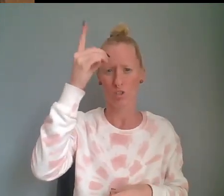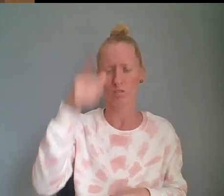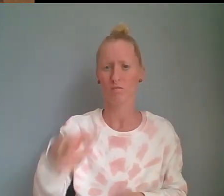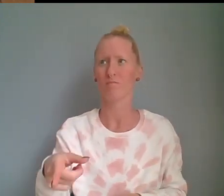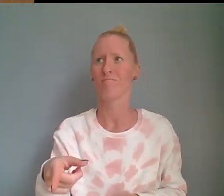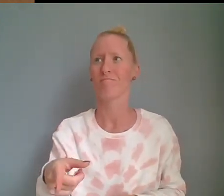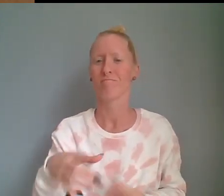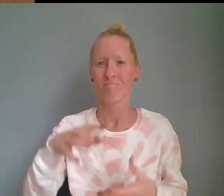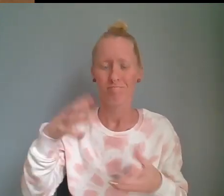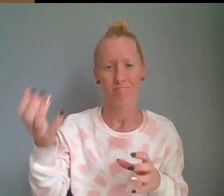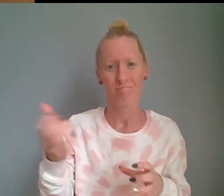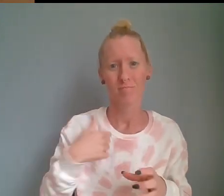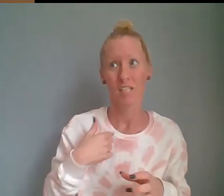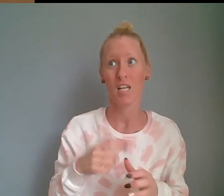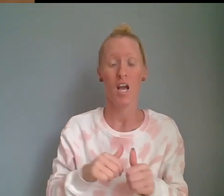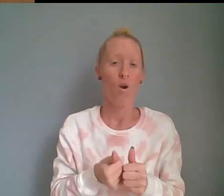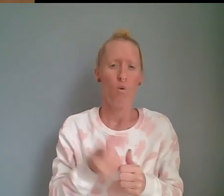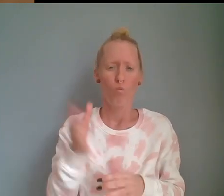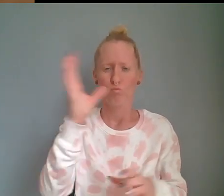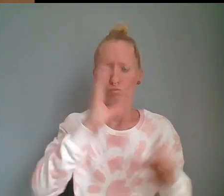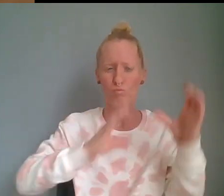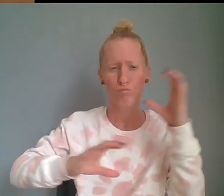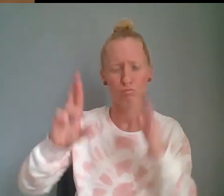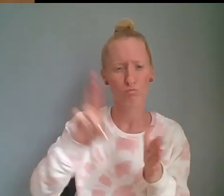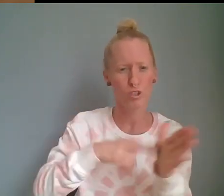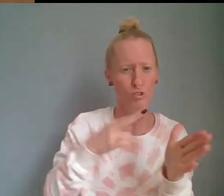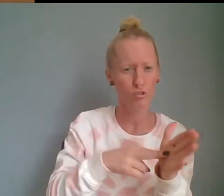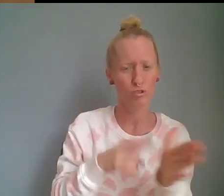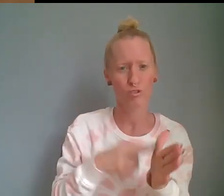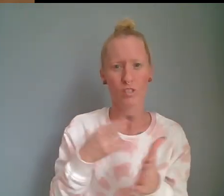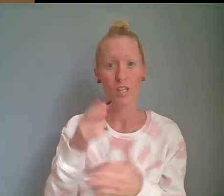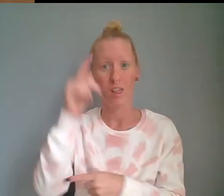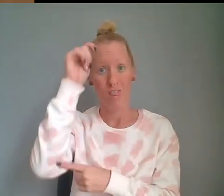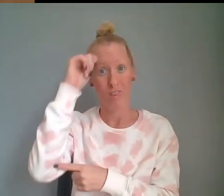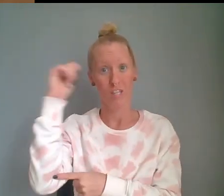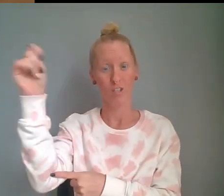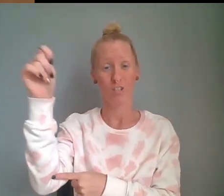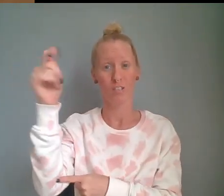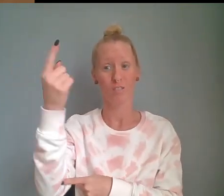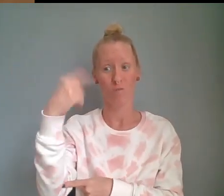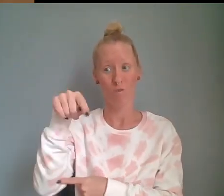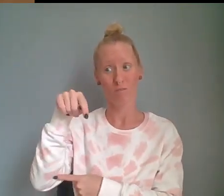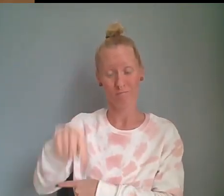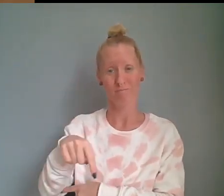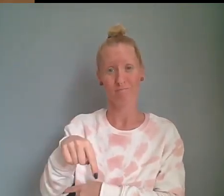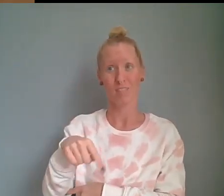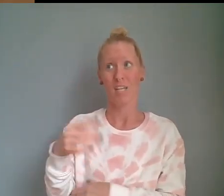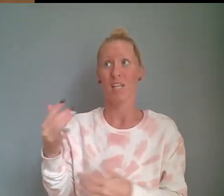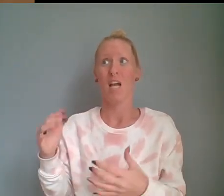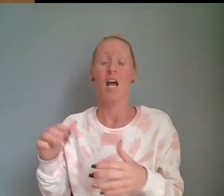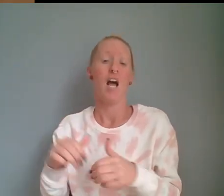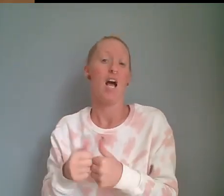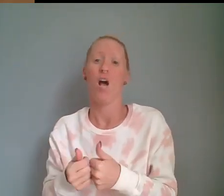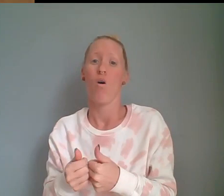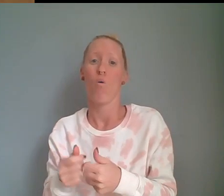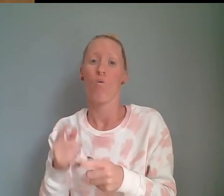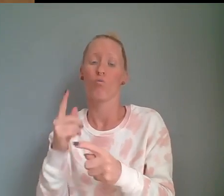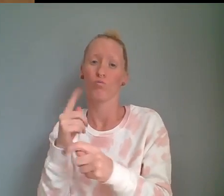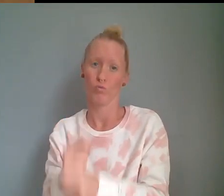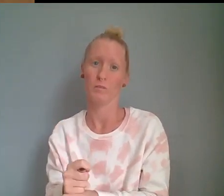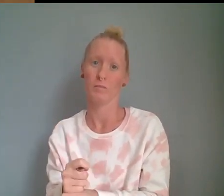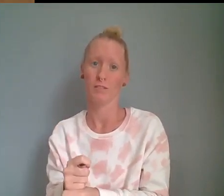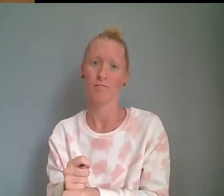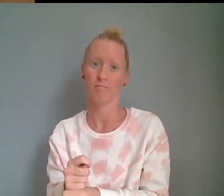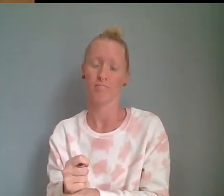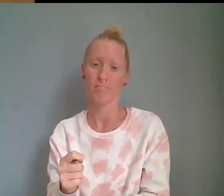about researching the theories, different theories for the disorders and some of the prominent treatments for disorders these